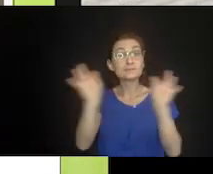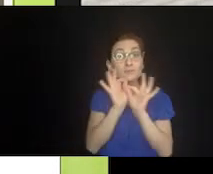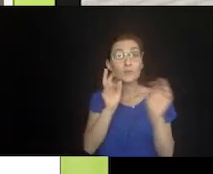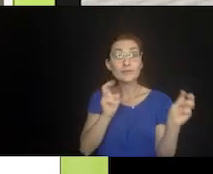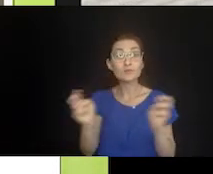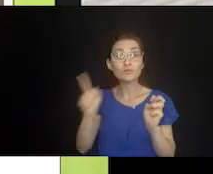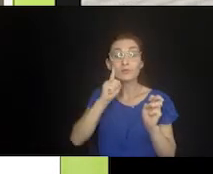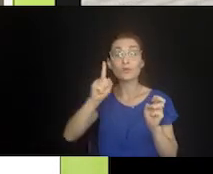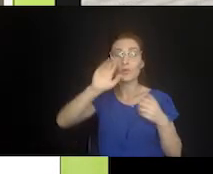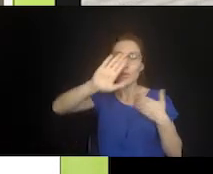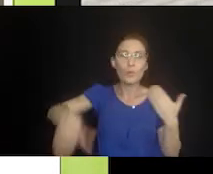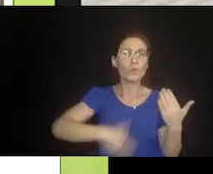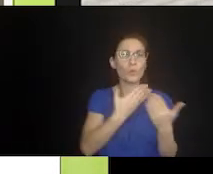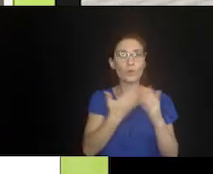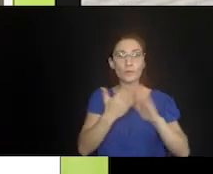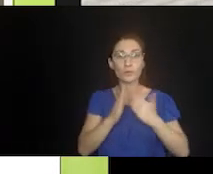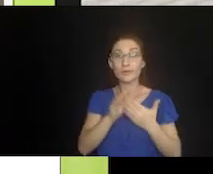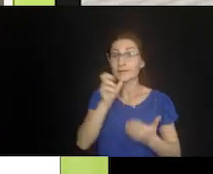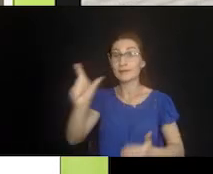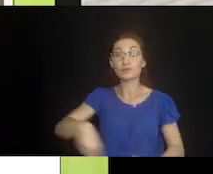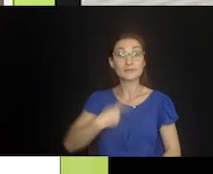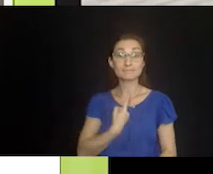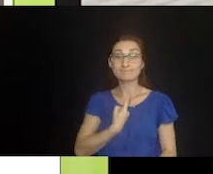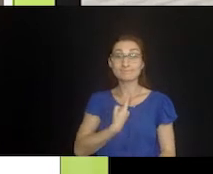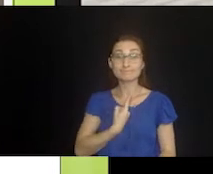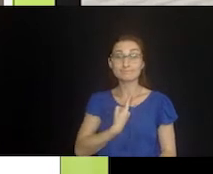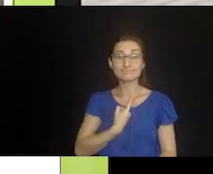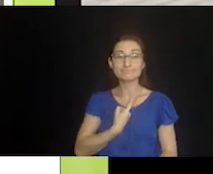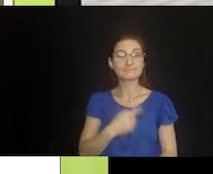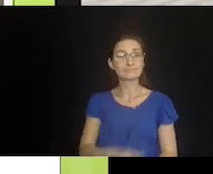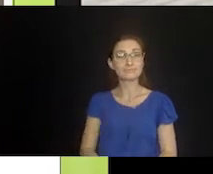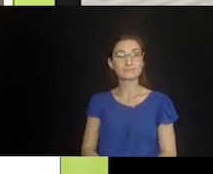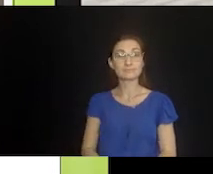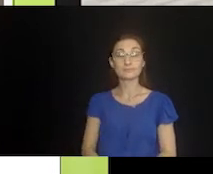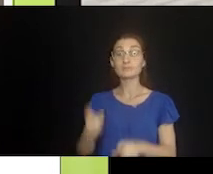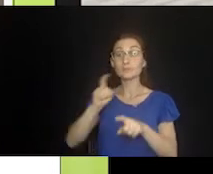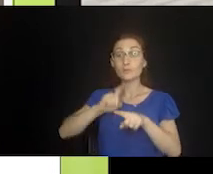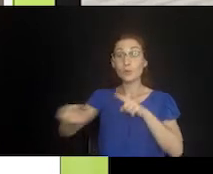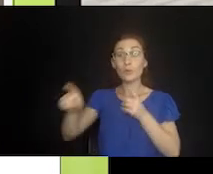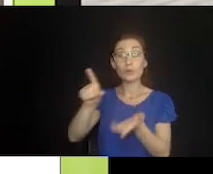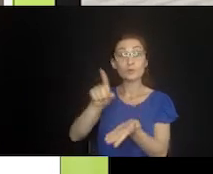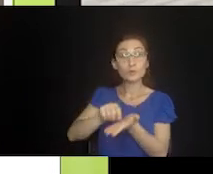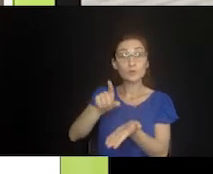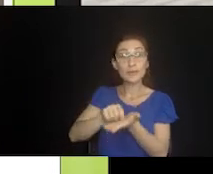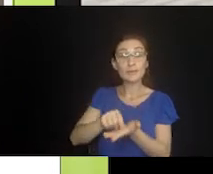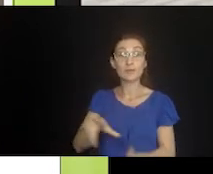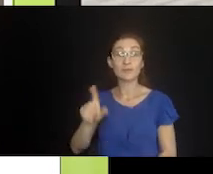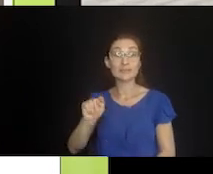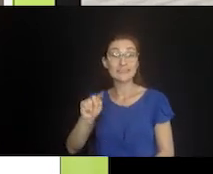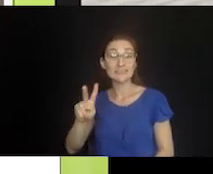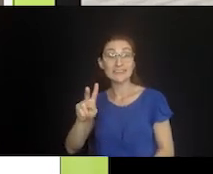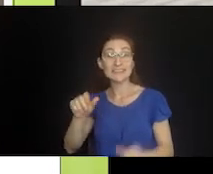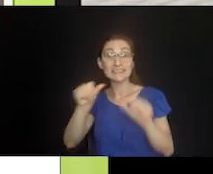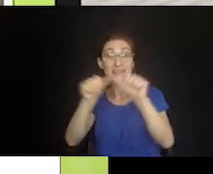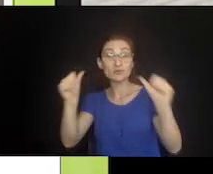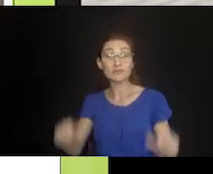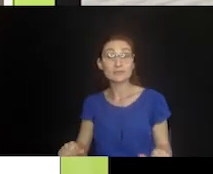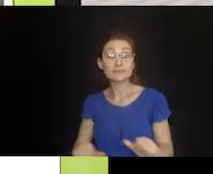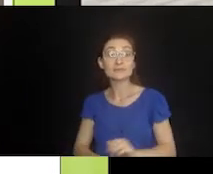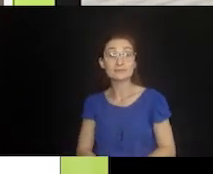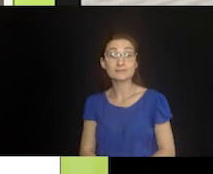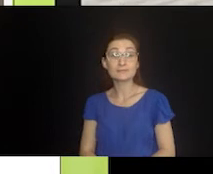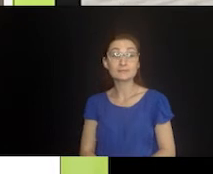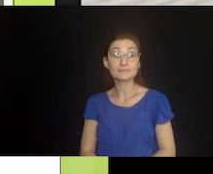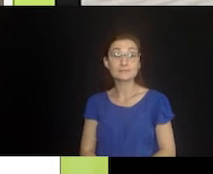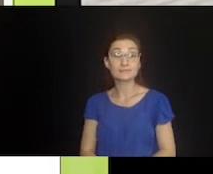letting them know that this is an important issue for everyone in your community and not just you. Call your newspaper and